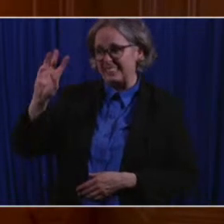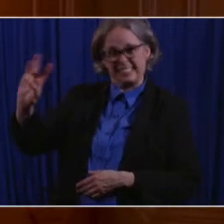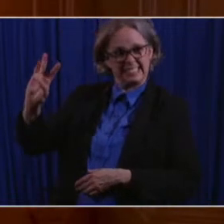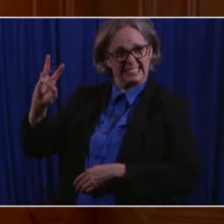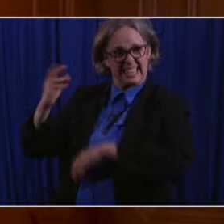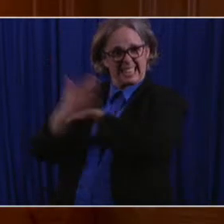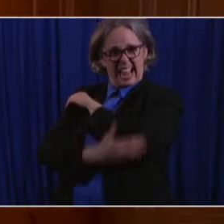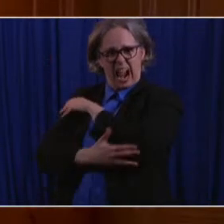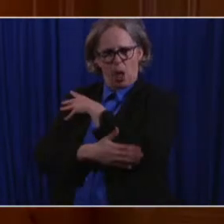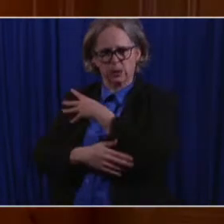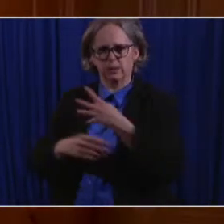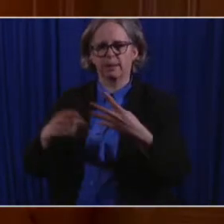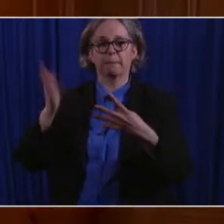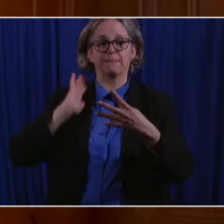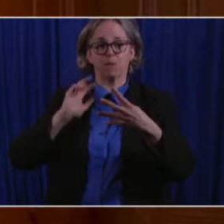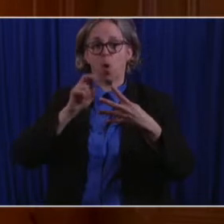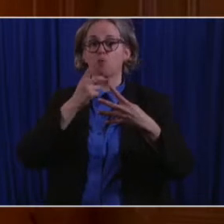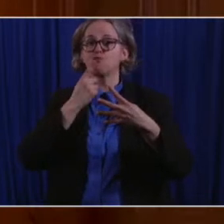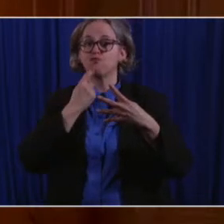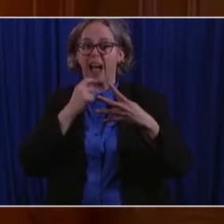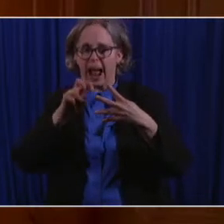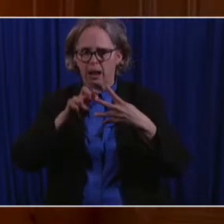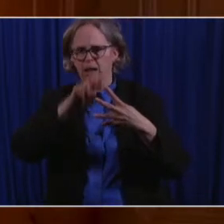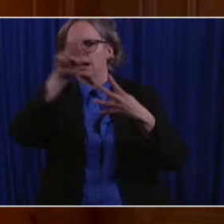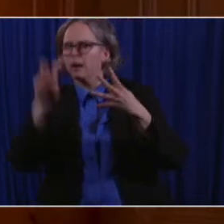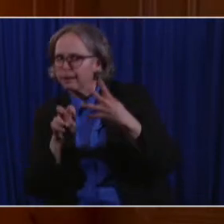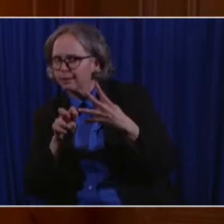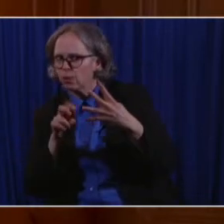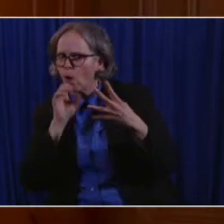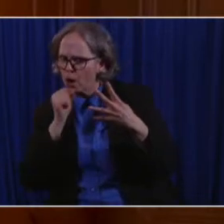cases per 100,000 threshold. These new ones who have dropped down,